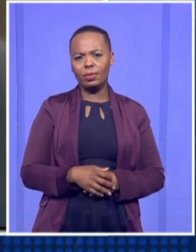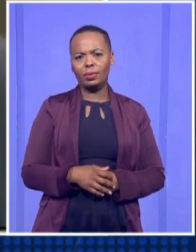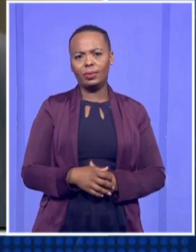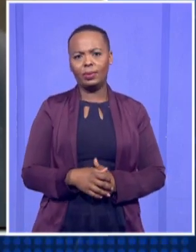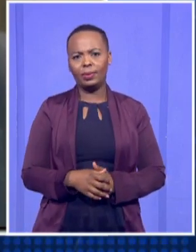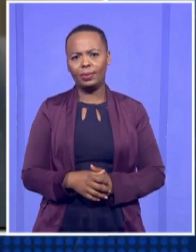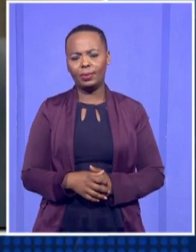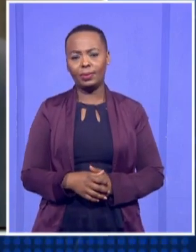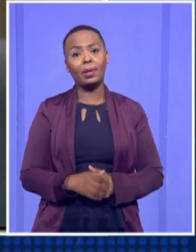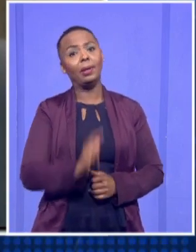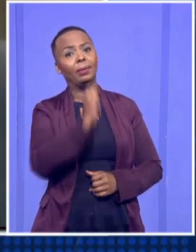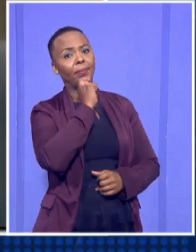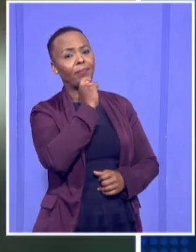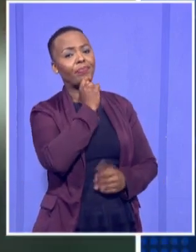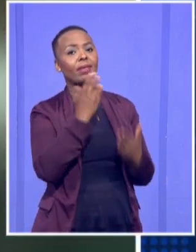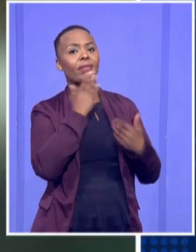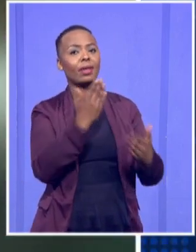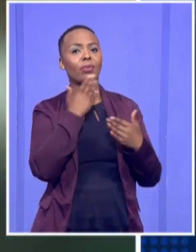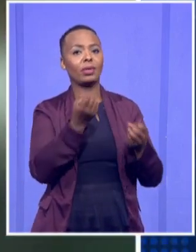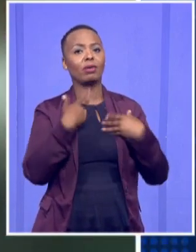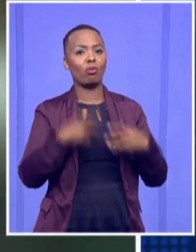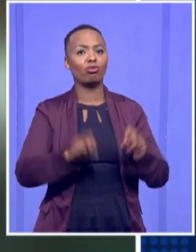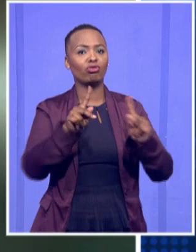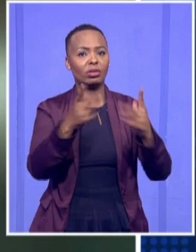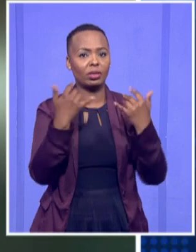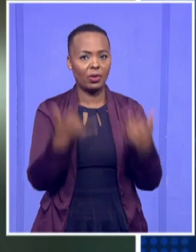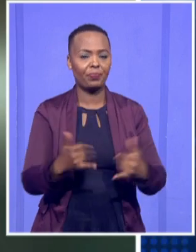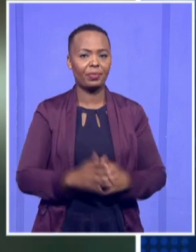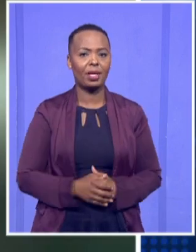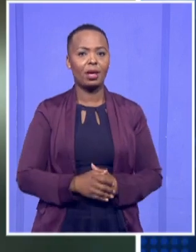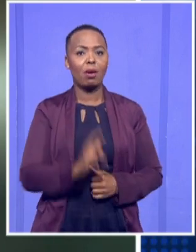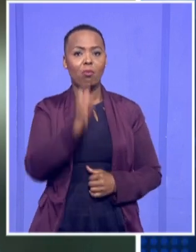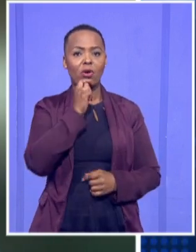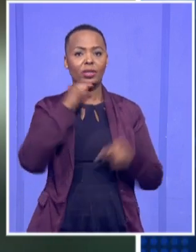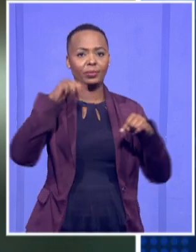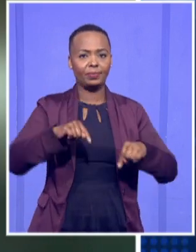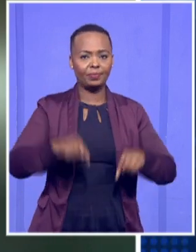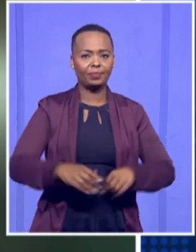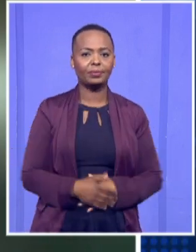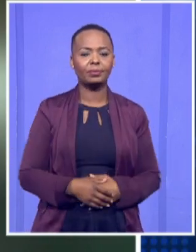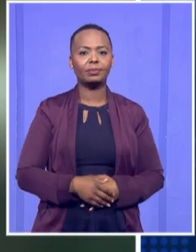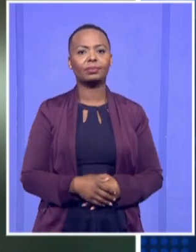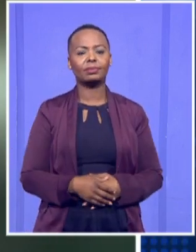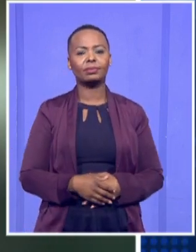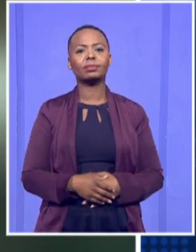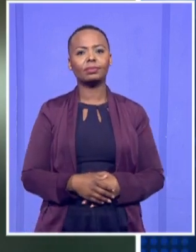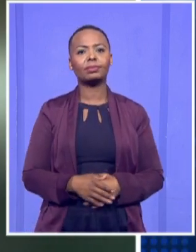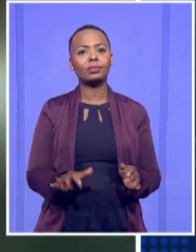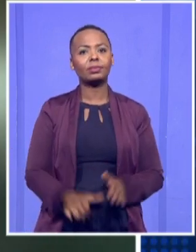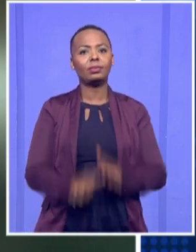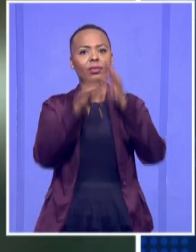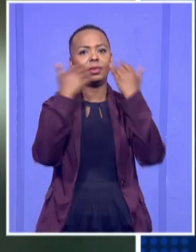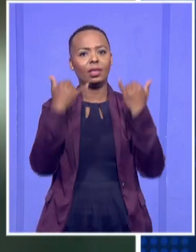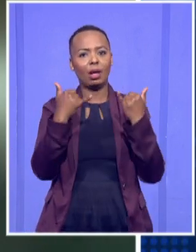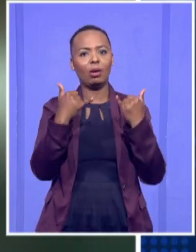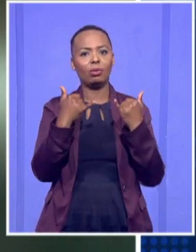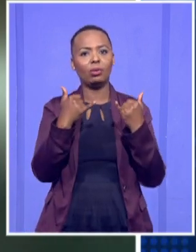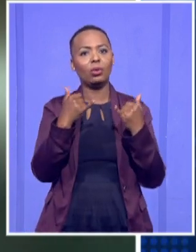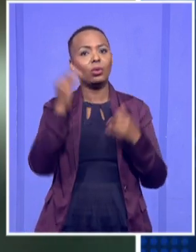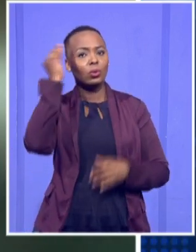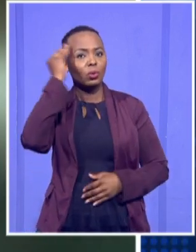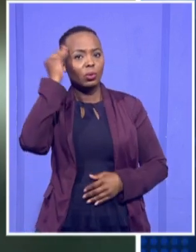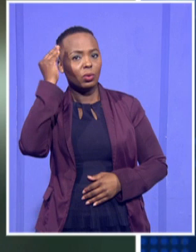Hi, morning. Thanks for the opportunity to be here this morning. I think it's important to realize, if one look